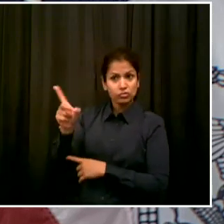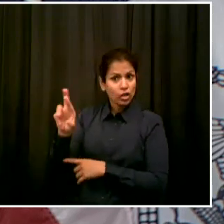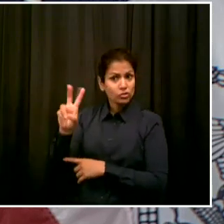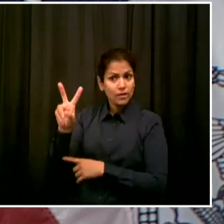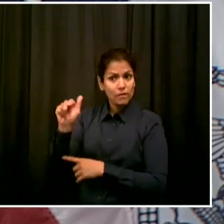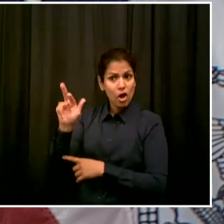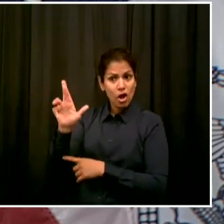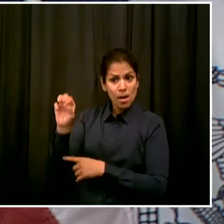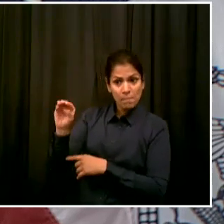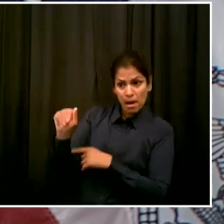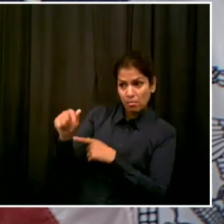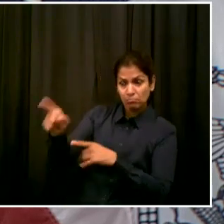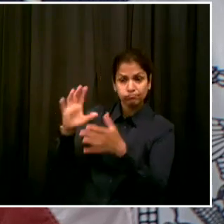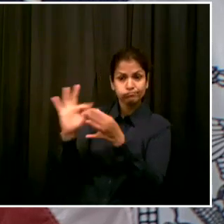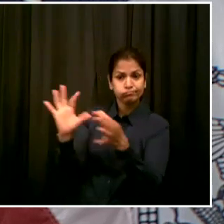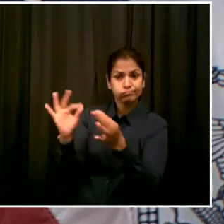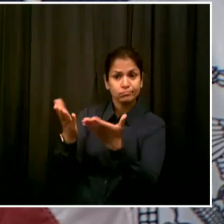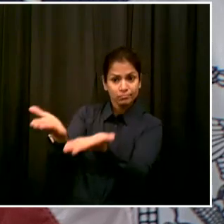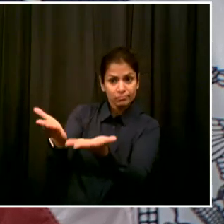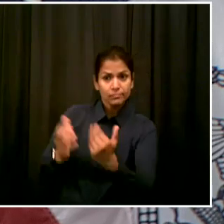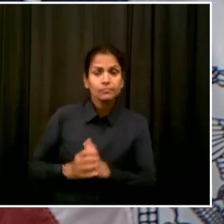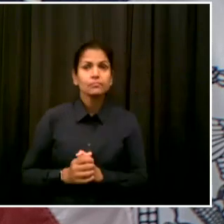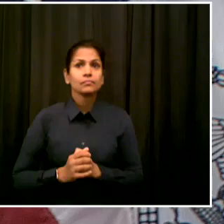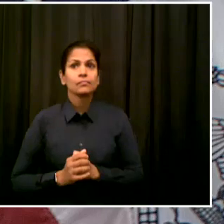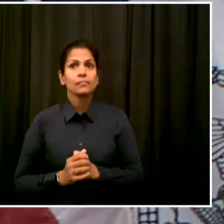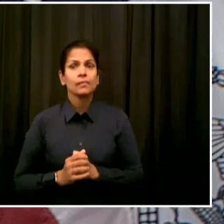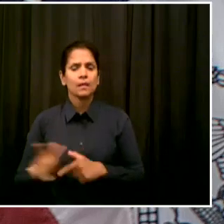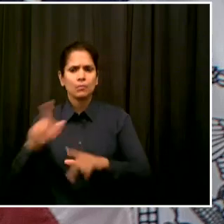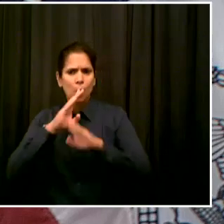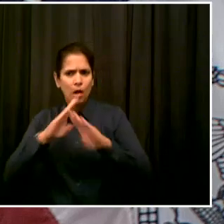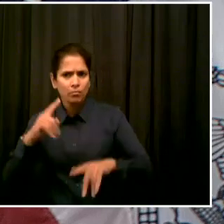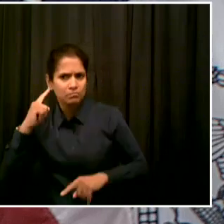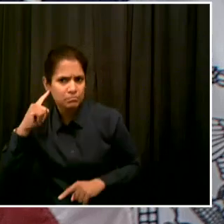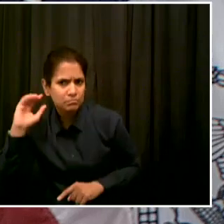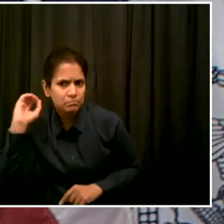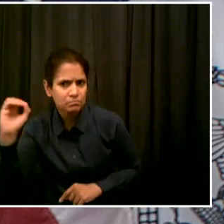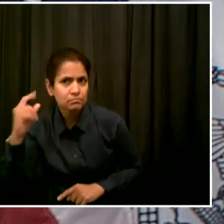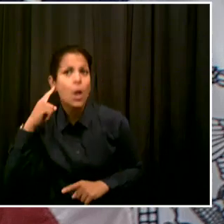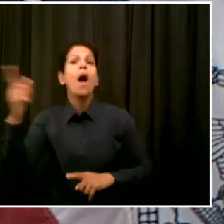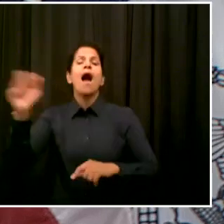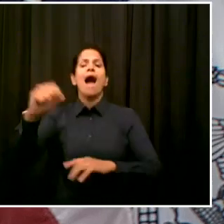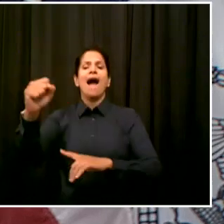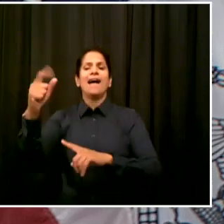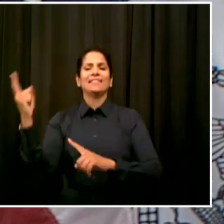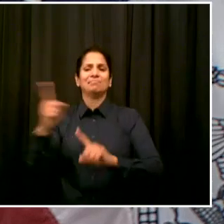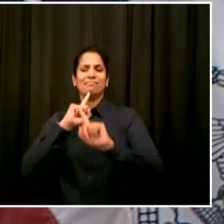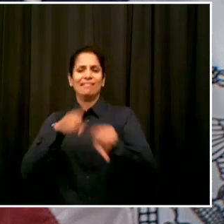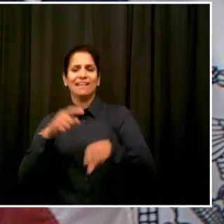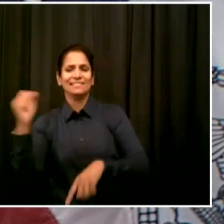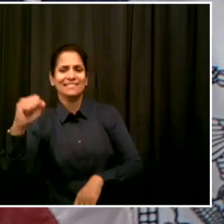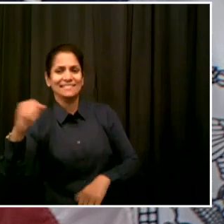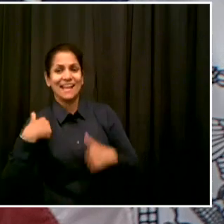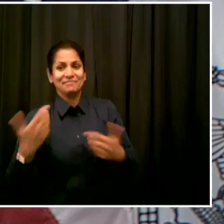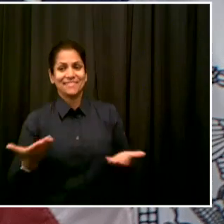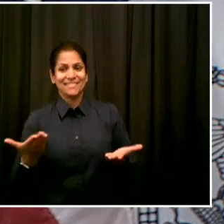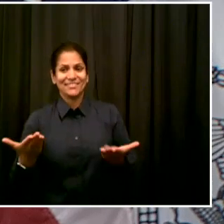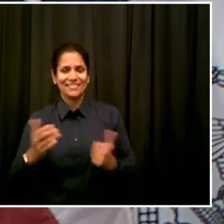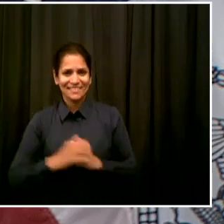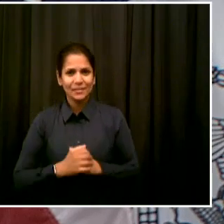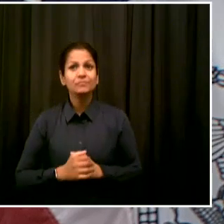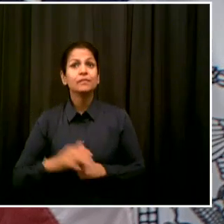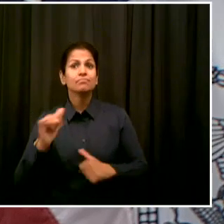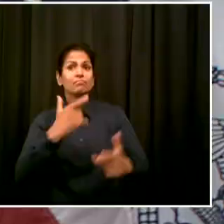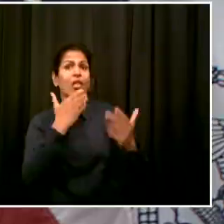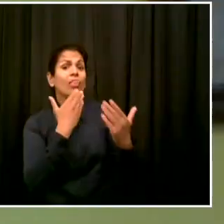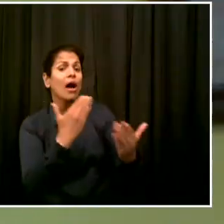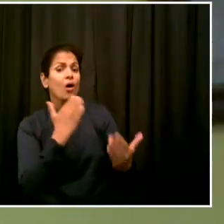If he's out there. Jay? Yep, thank you. Yeah, can you hear me now? Yeah. Yeah, great. Thank you very much, Mr. Mayor. No,